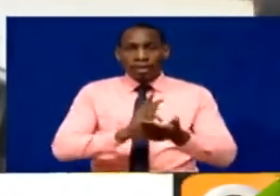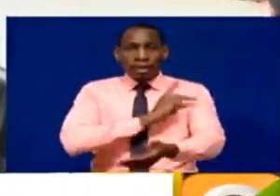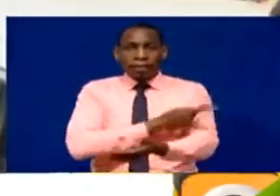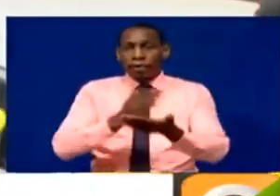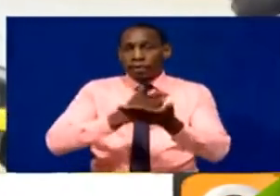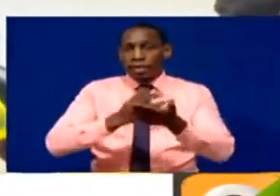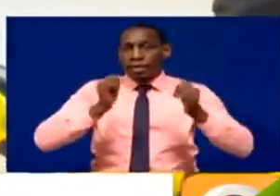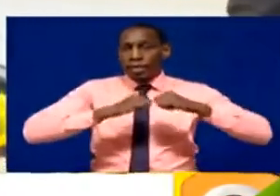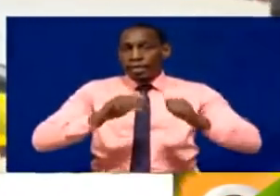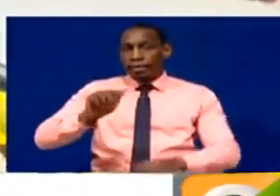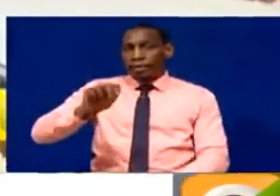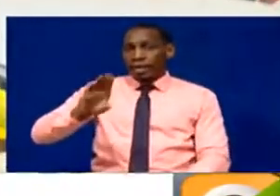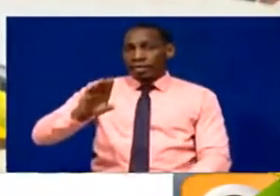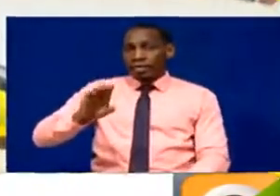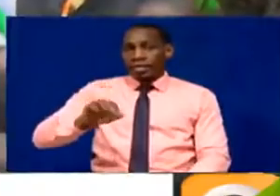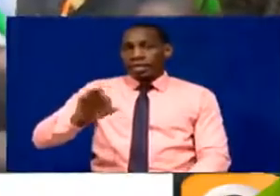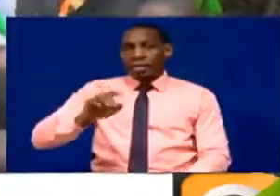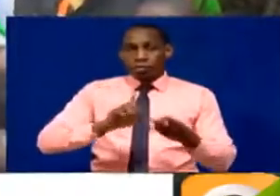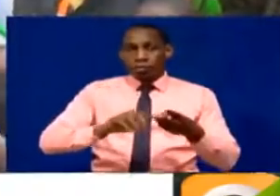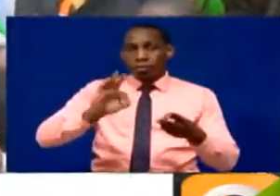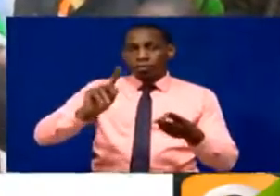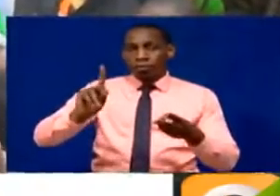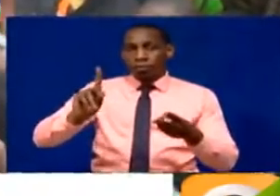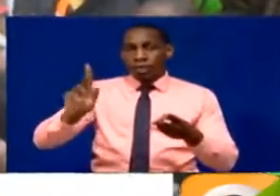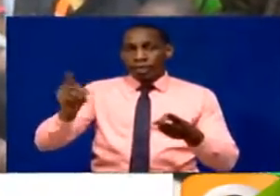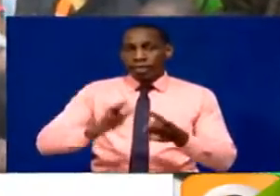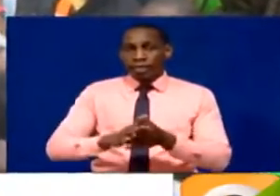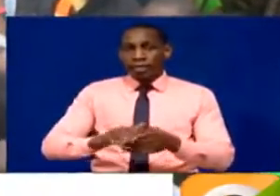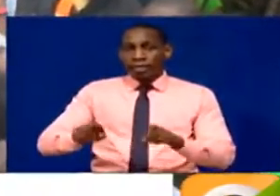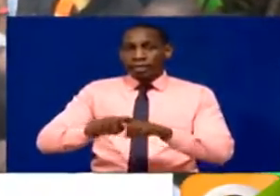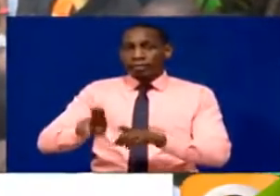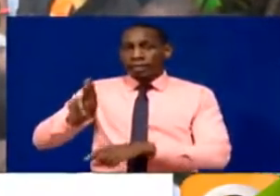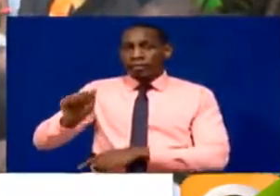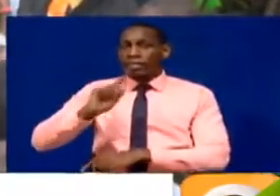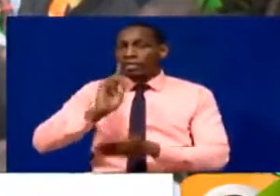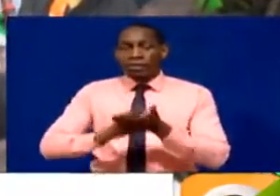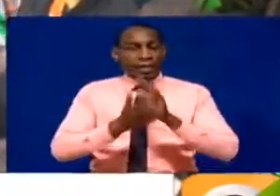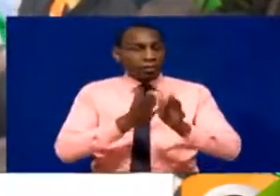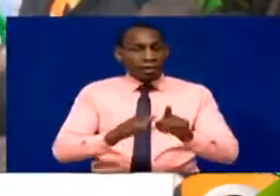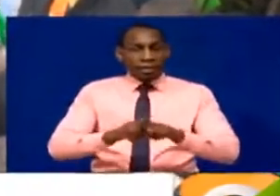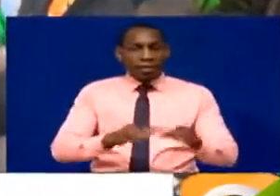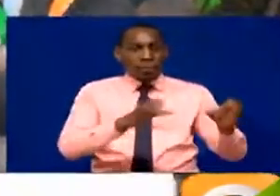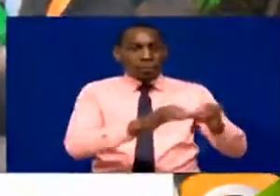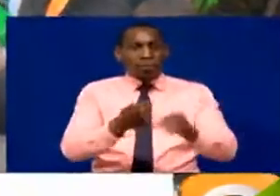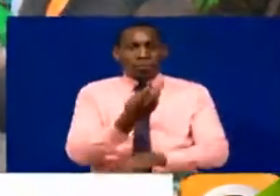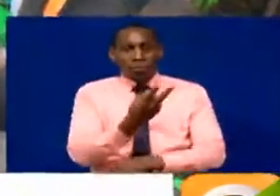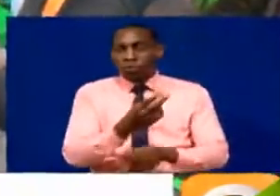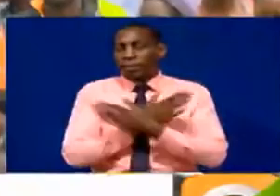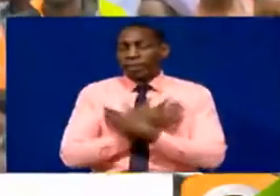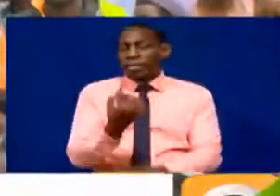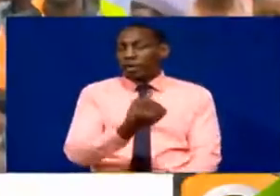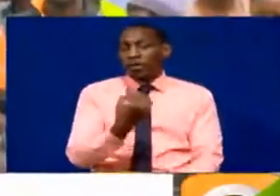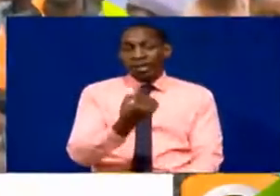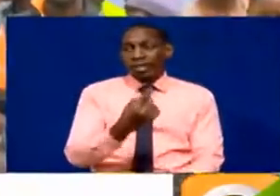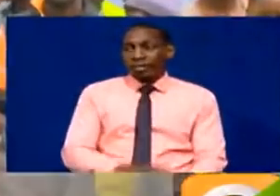deal with ANC and Ford Kenya that UDA now says does not exist and that the two parties are simply